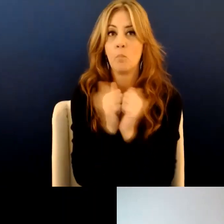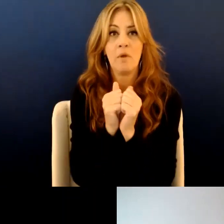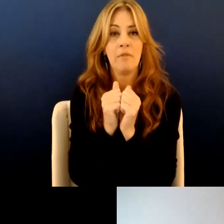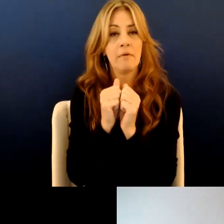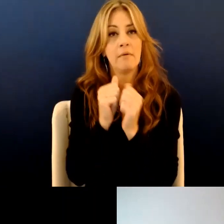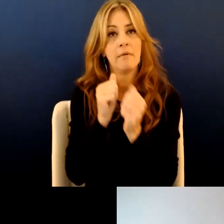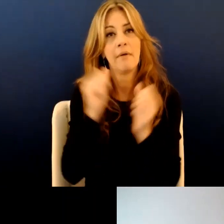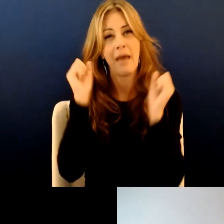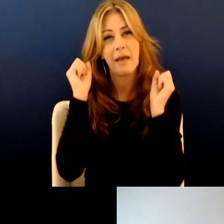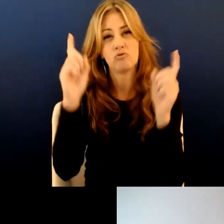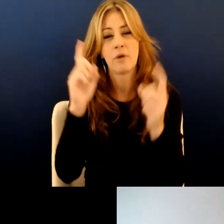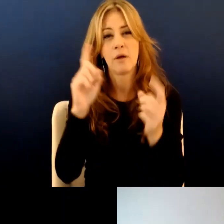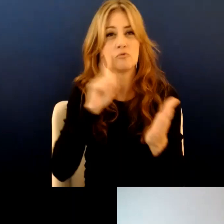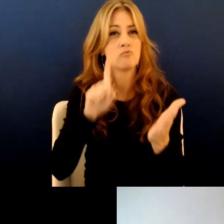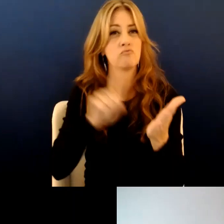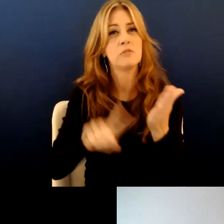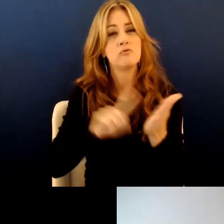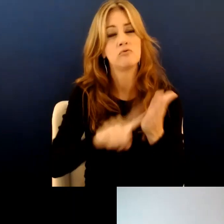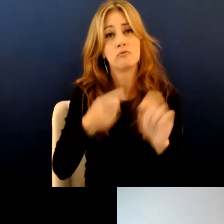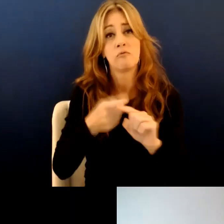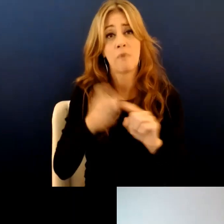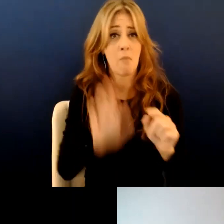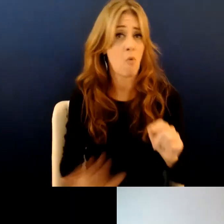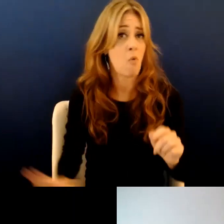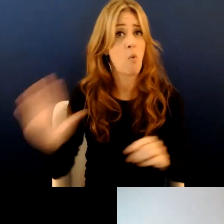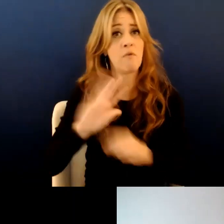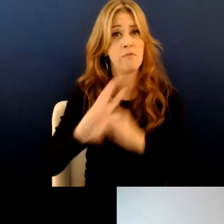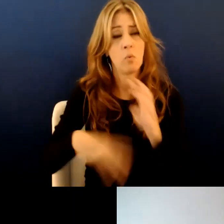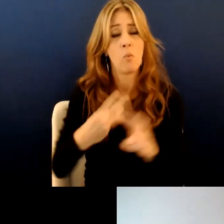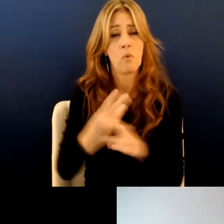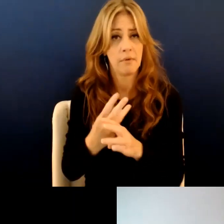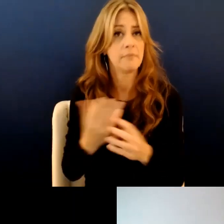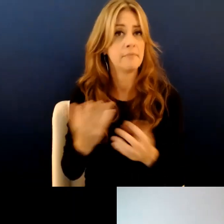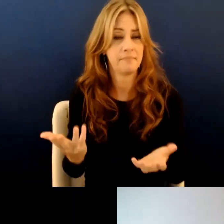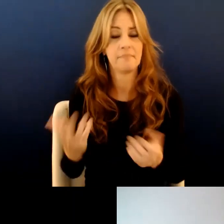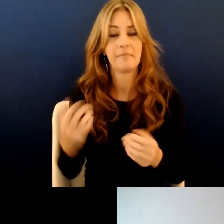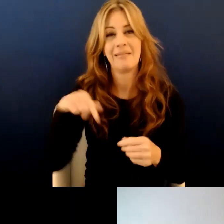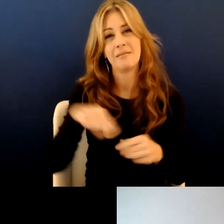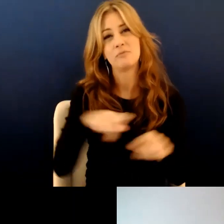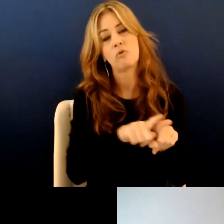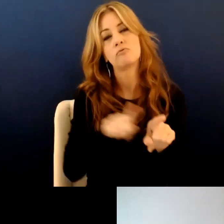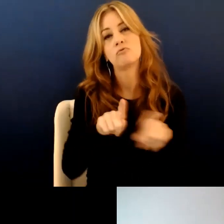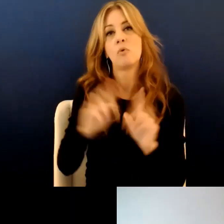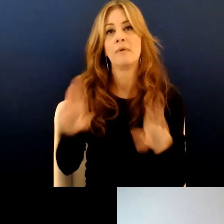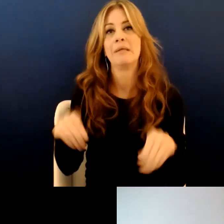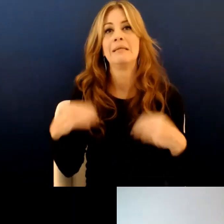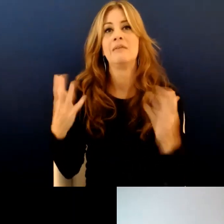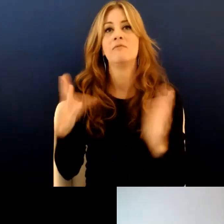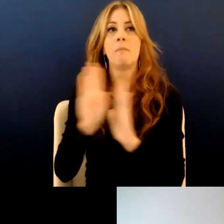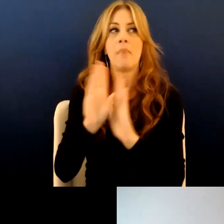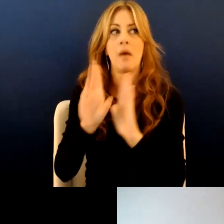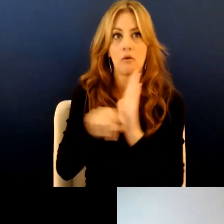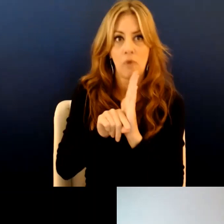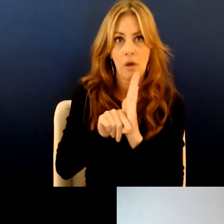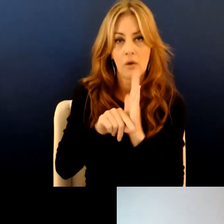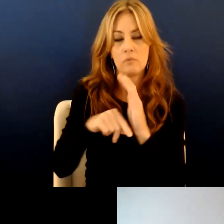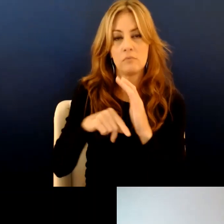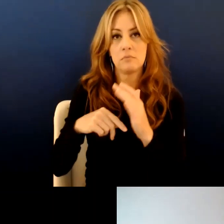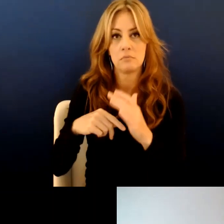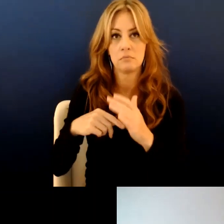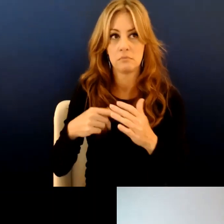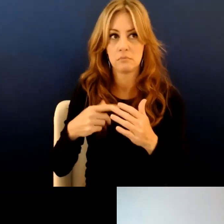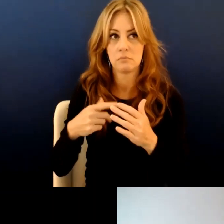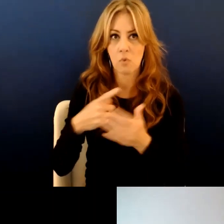research from around the world, but it will also give you the kind of background of what it means